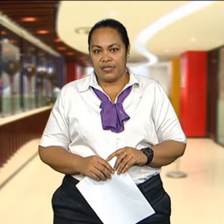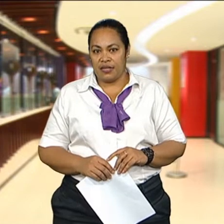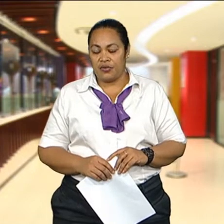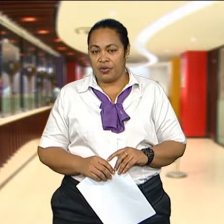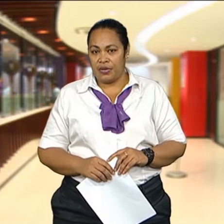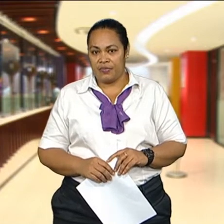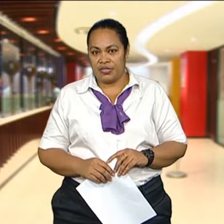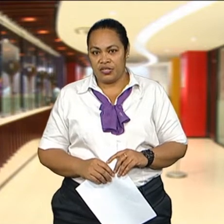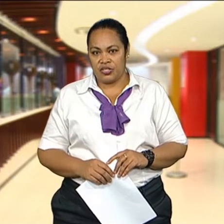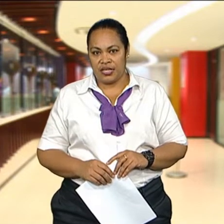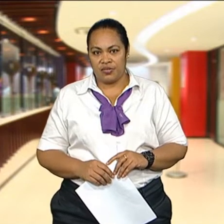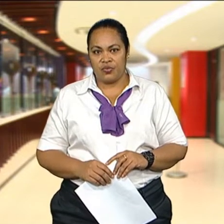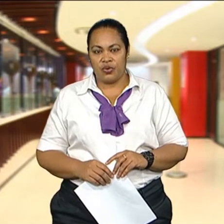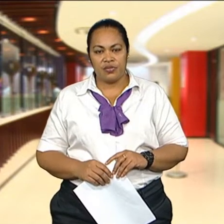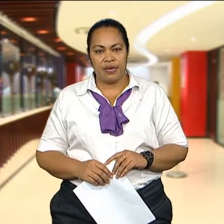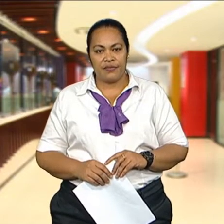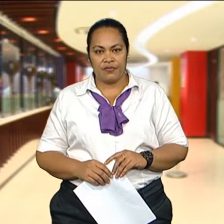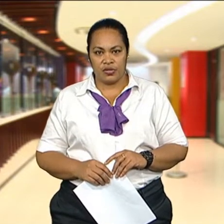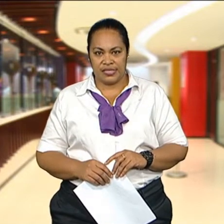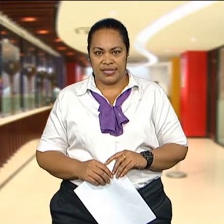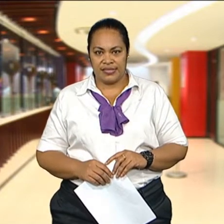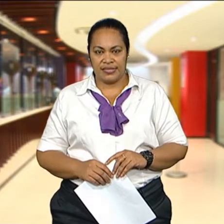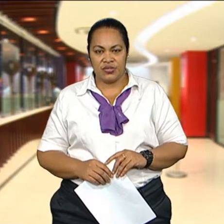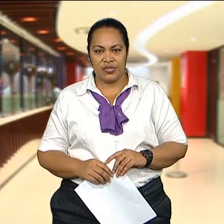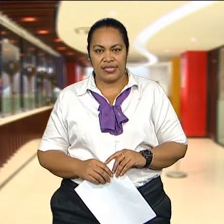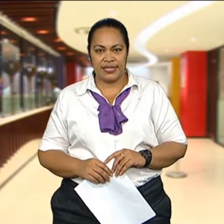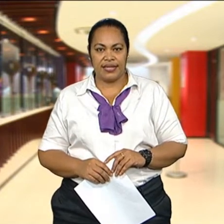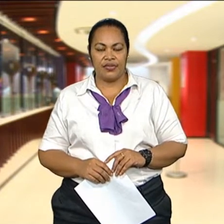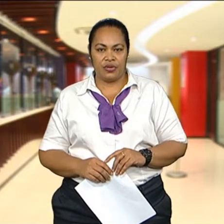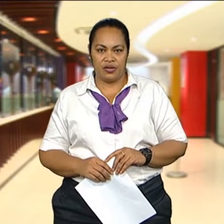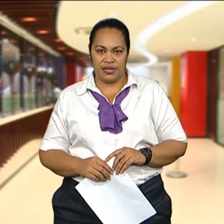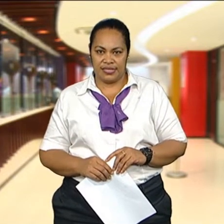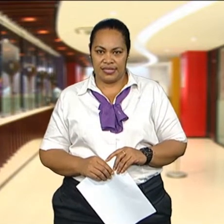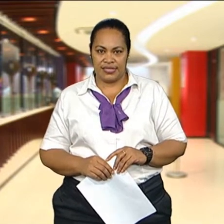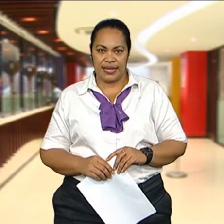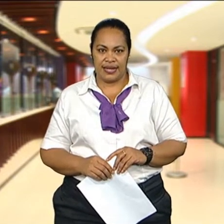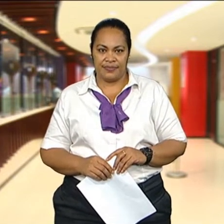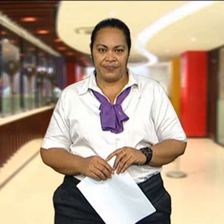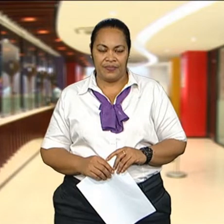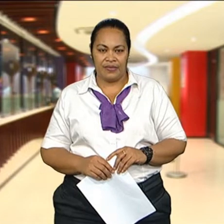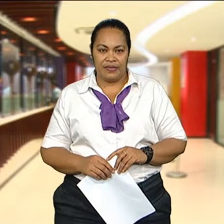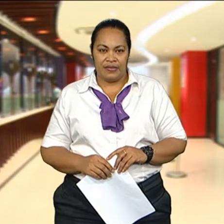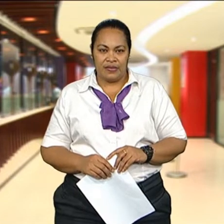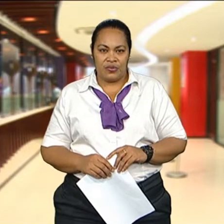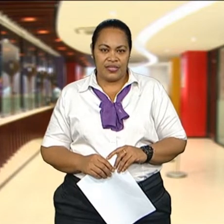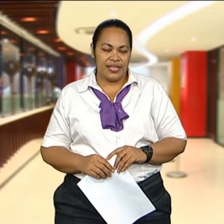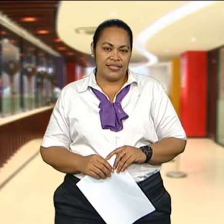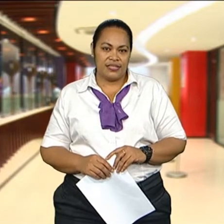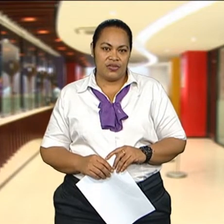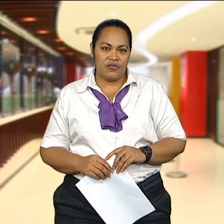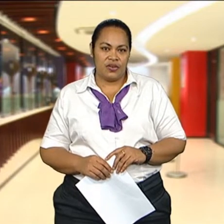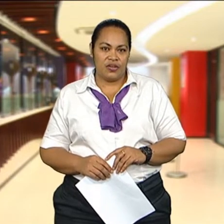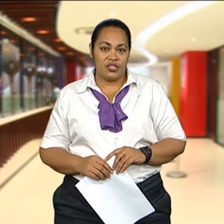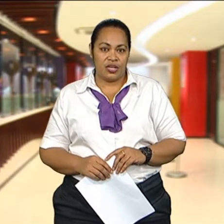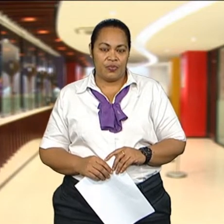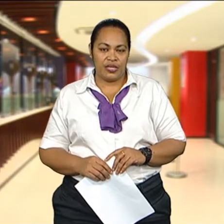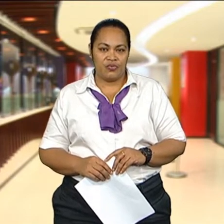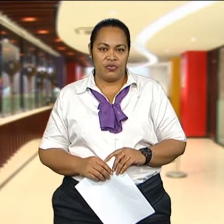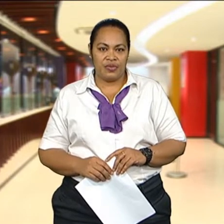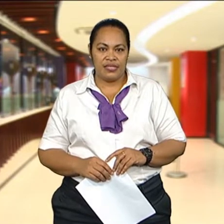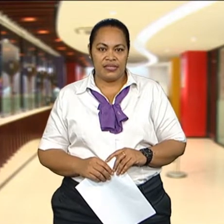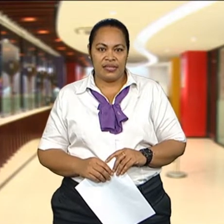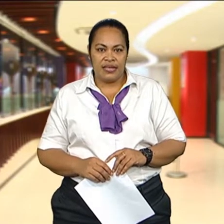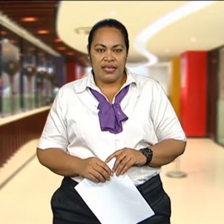RB Patel Group Limited shares rose by 4 cents to settle at $3.69. Resultant to the various share